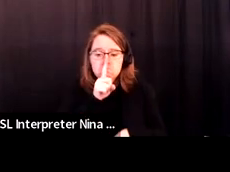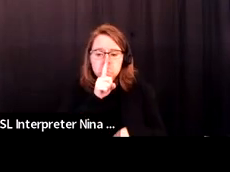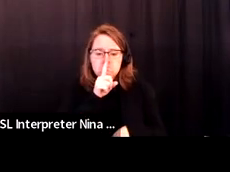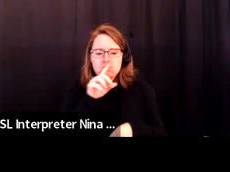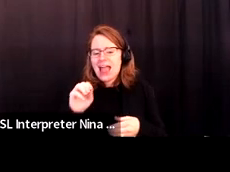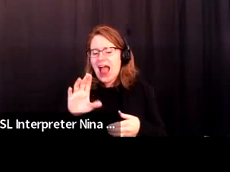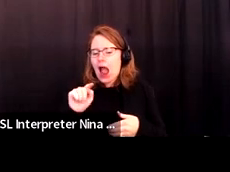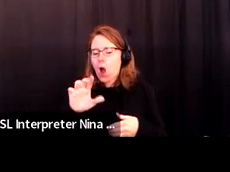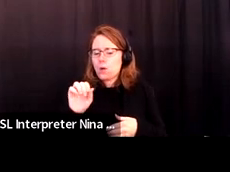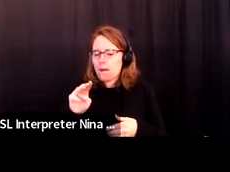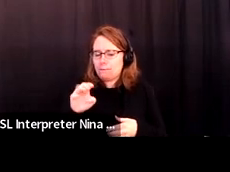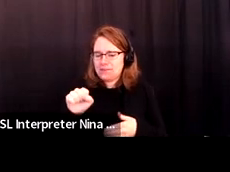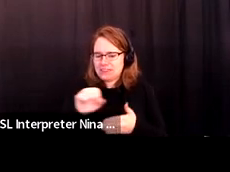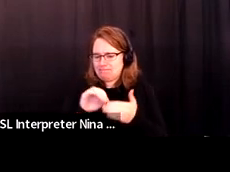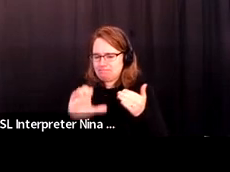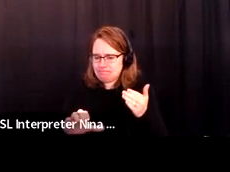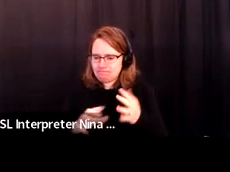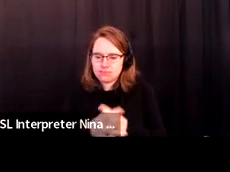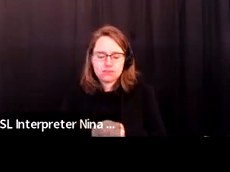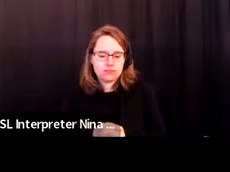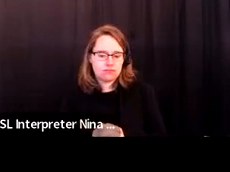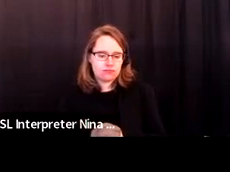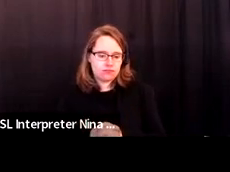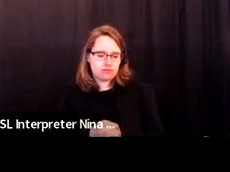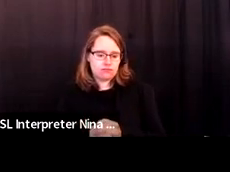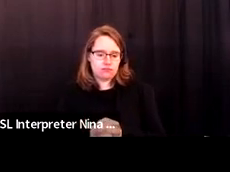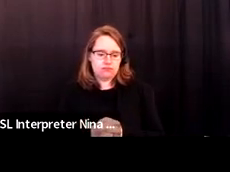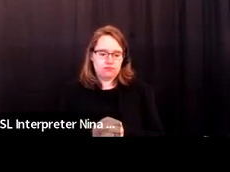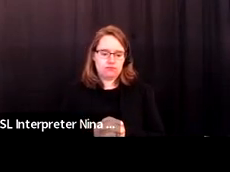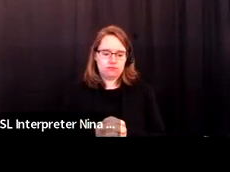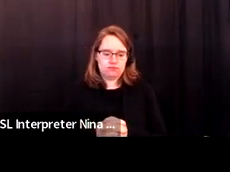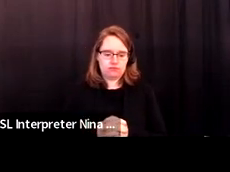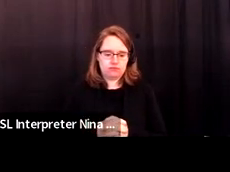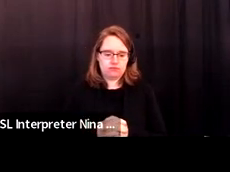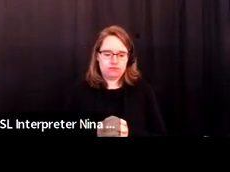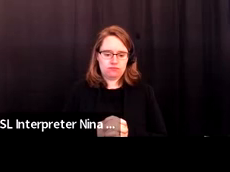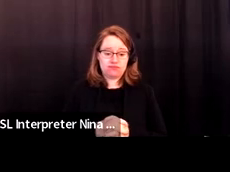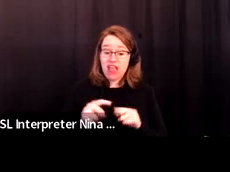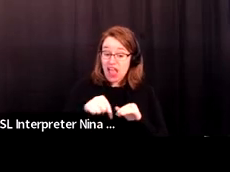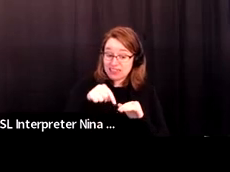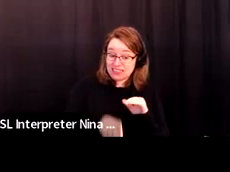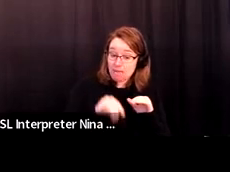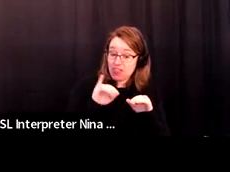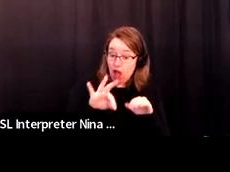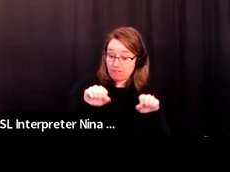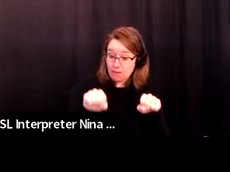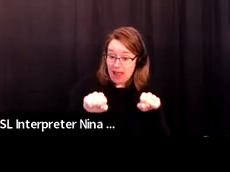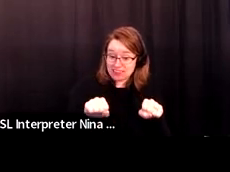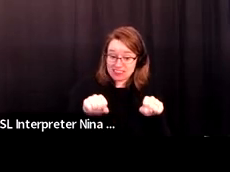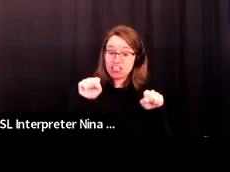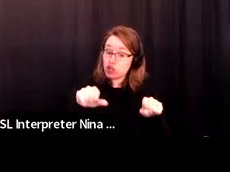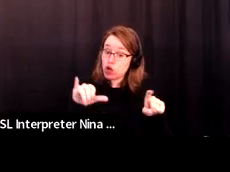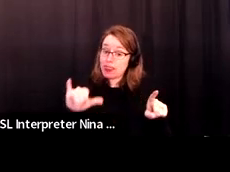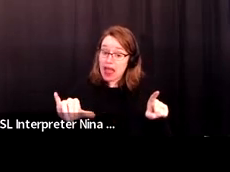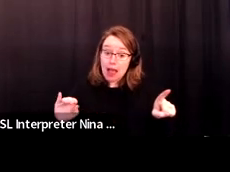and of themselves. Well, could the depth go ahead. Could the depth of capacity go over with the Lavender,